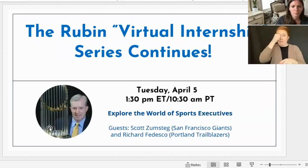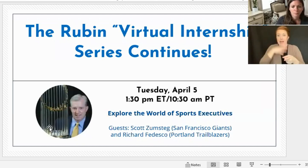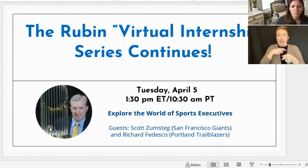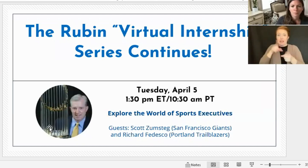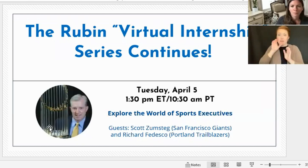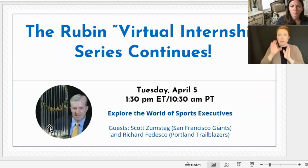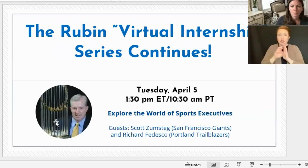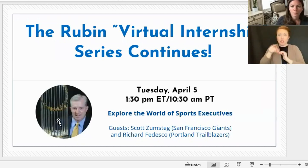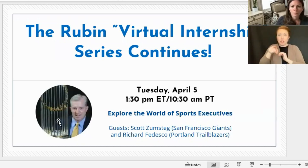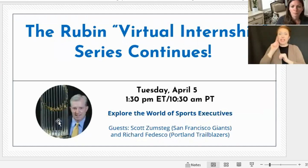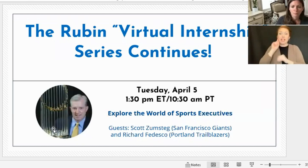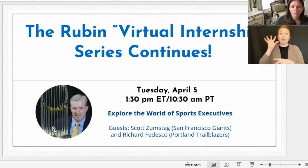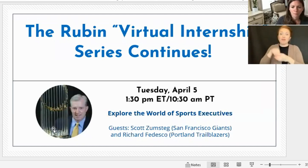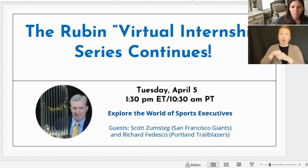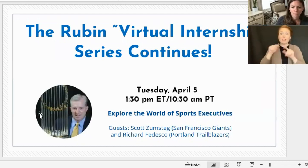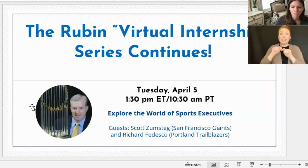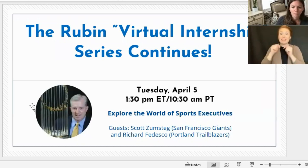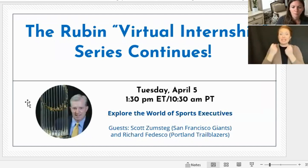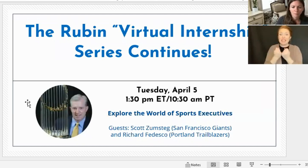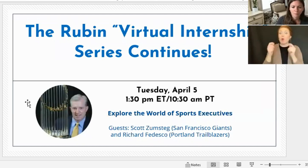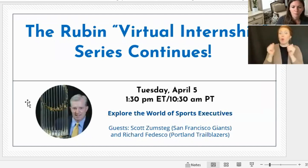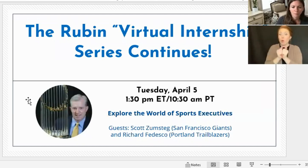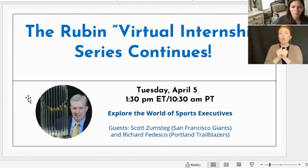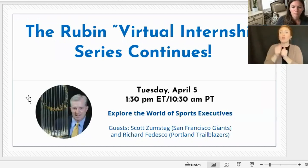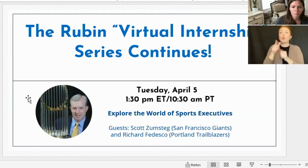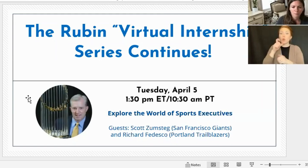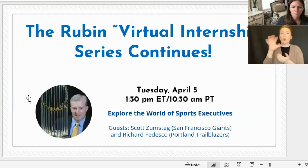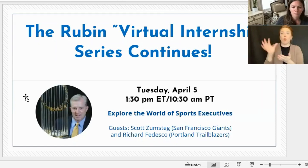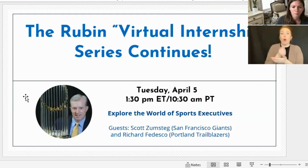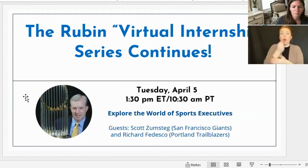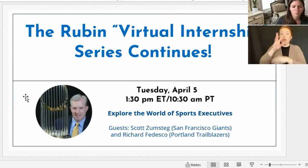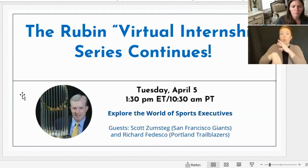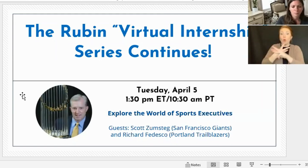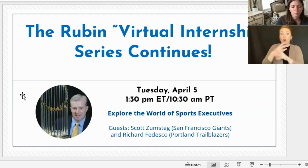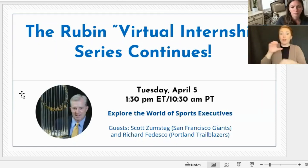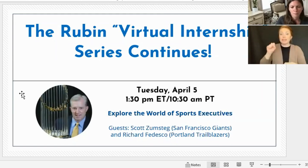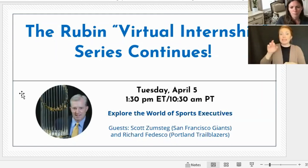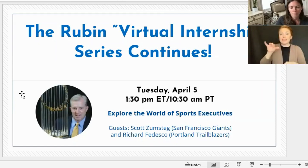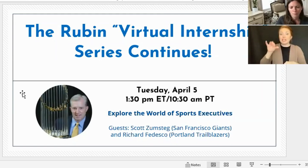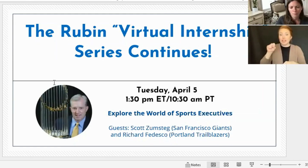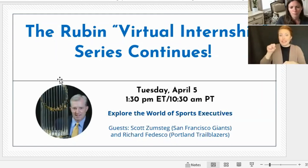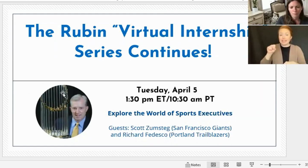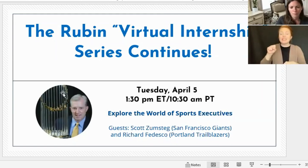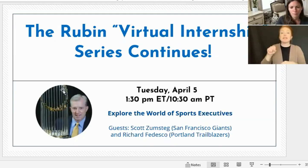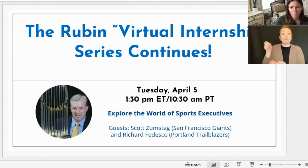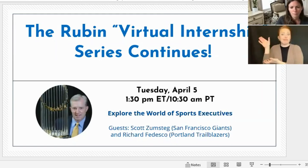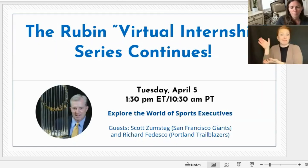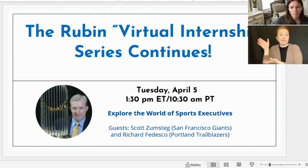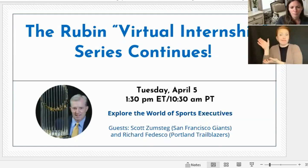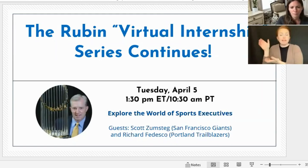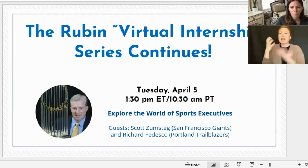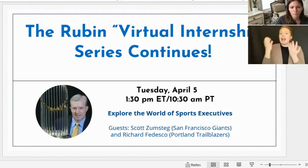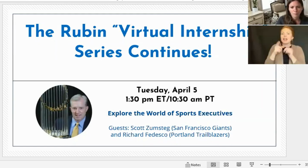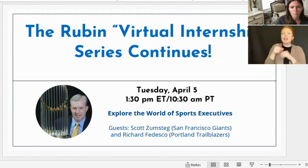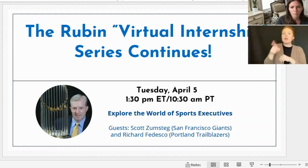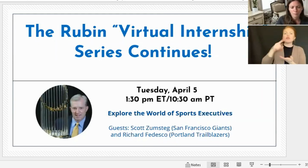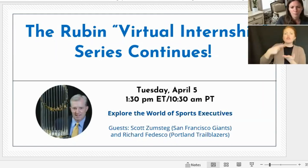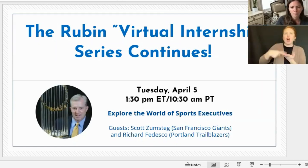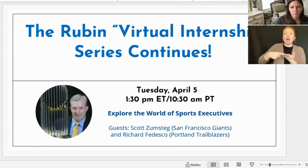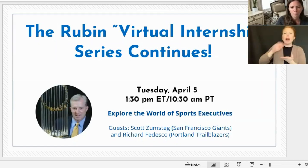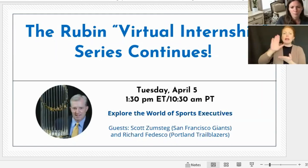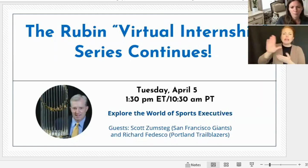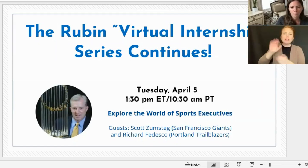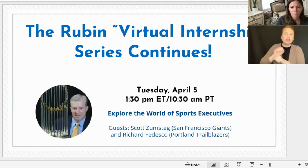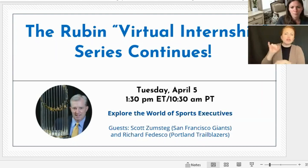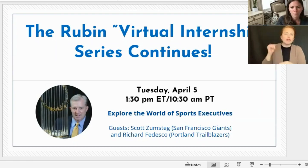Series, posed with the trophy. This is as high as it gets. And they're going to talk about how they got in those jobs, what they do in their jobs, and how they work in